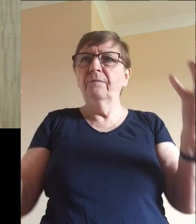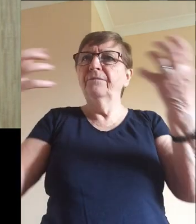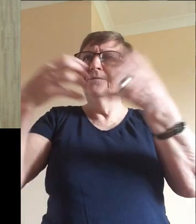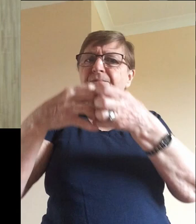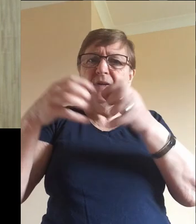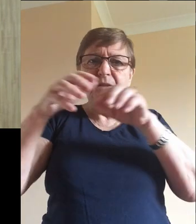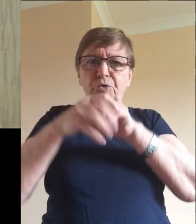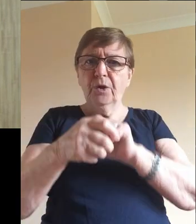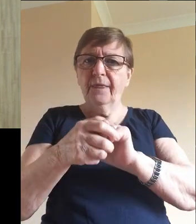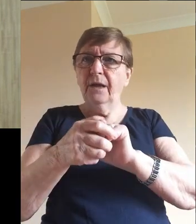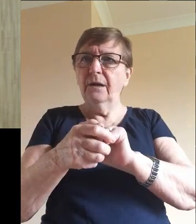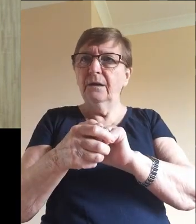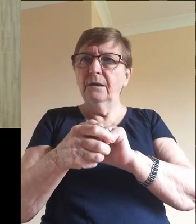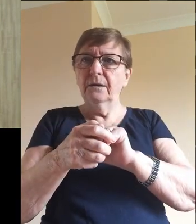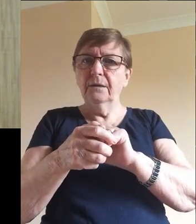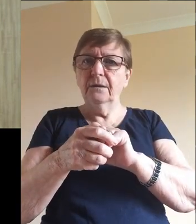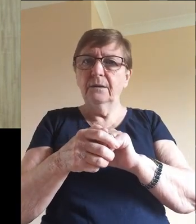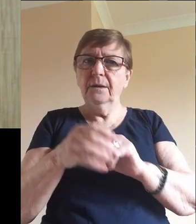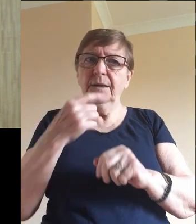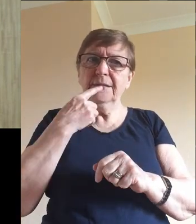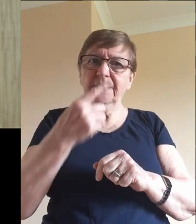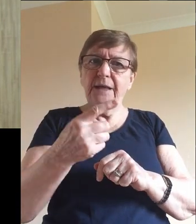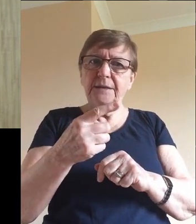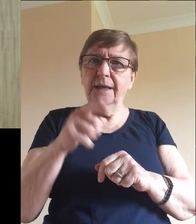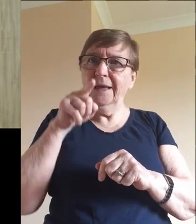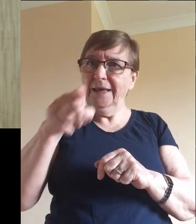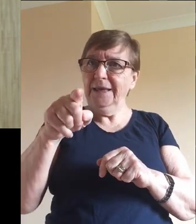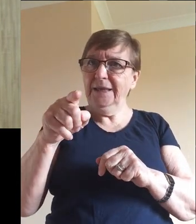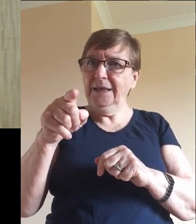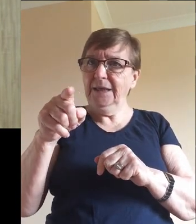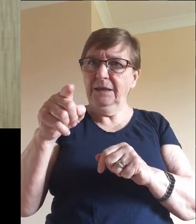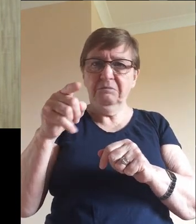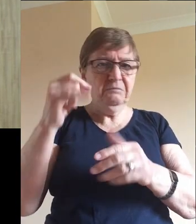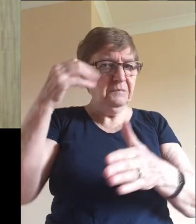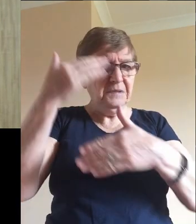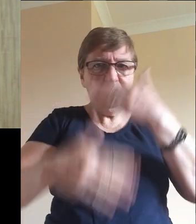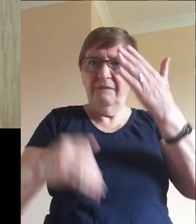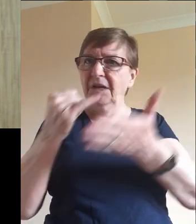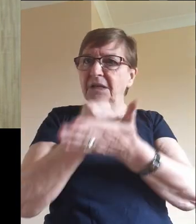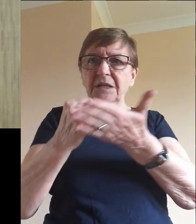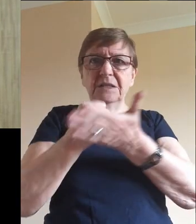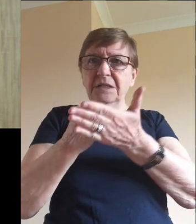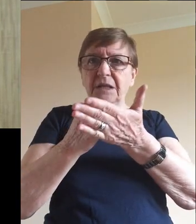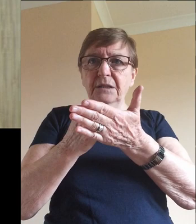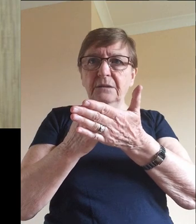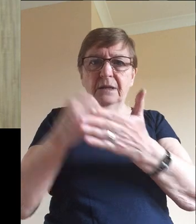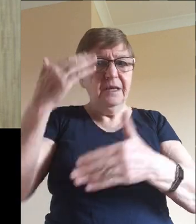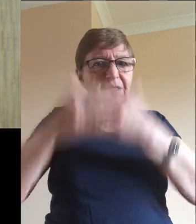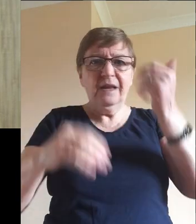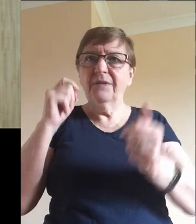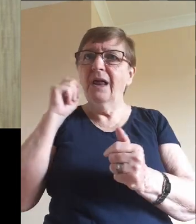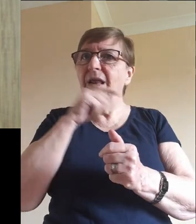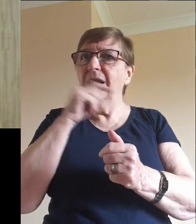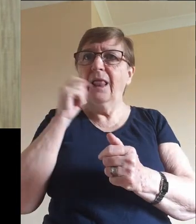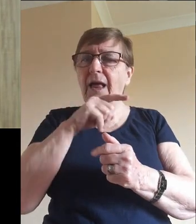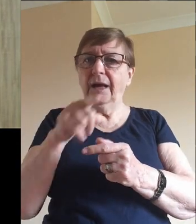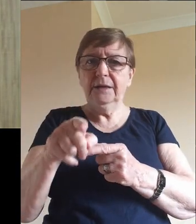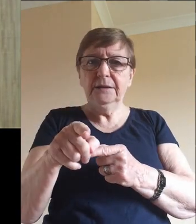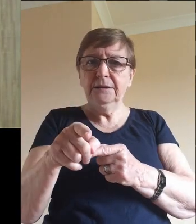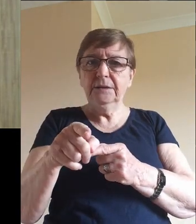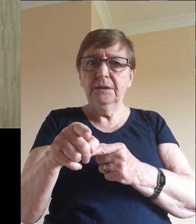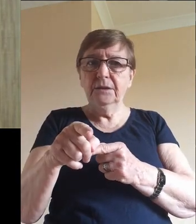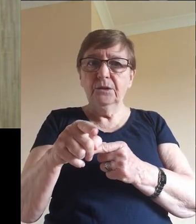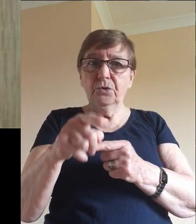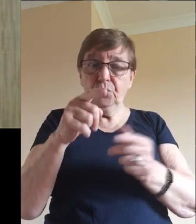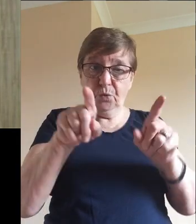1 Peter 2, he says, he committed no sin and no deceit was found in his mouth. That is, he quotes the ninth verse